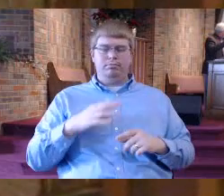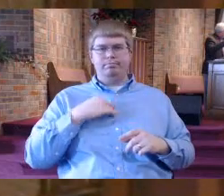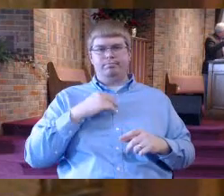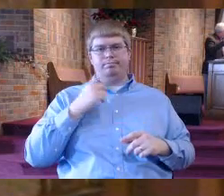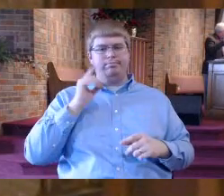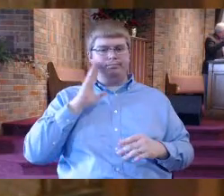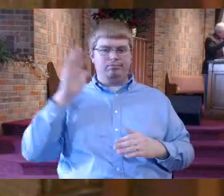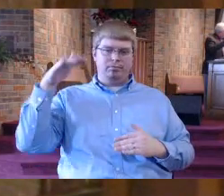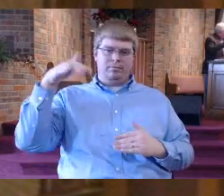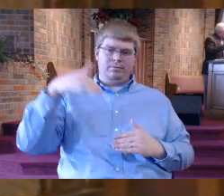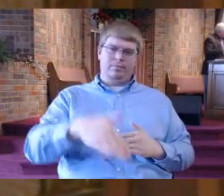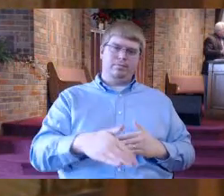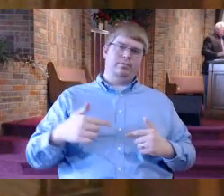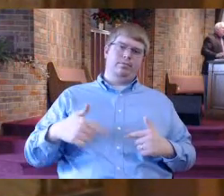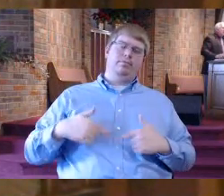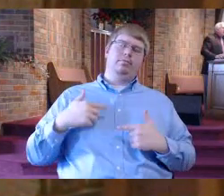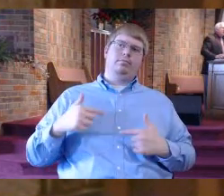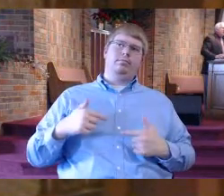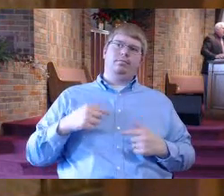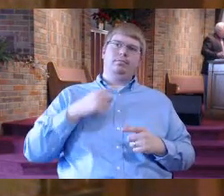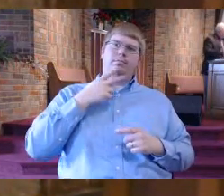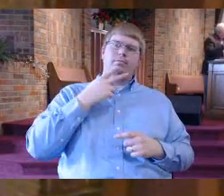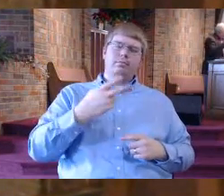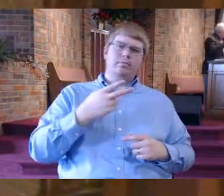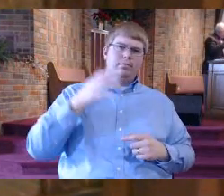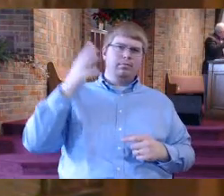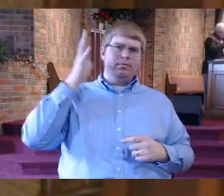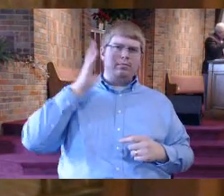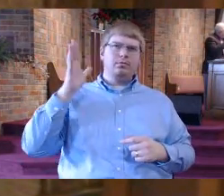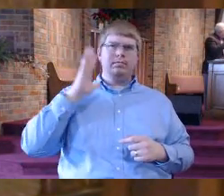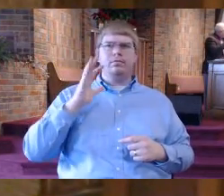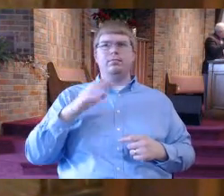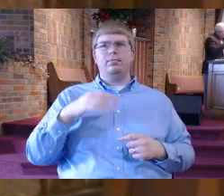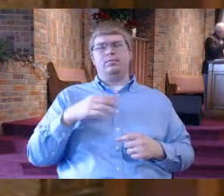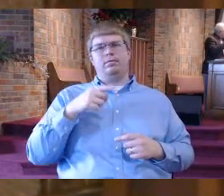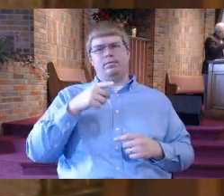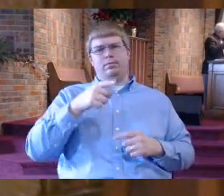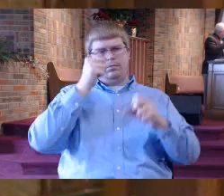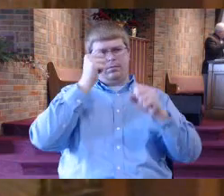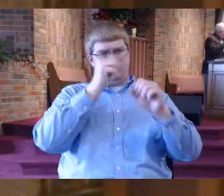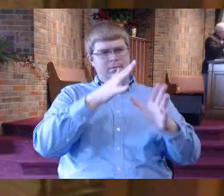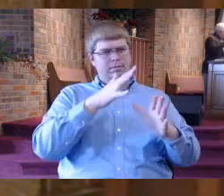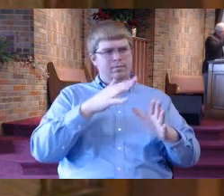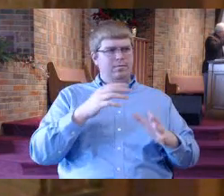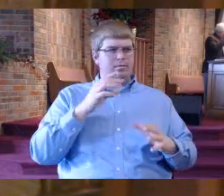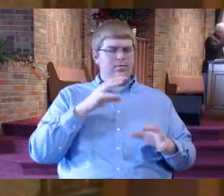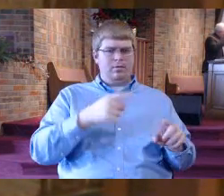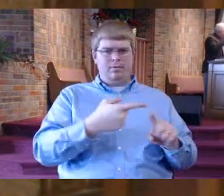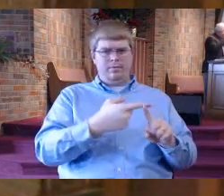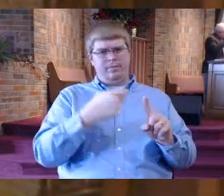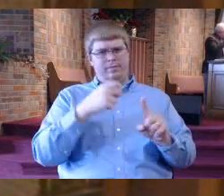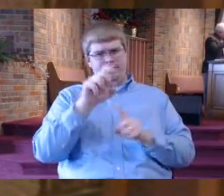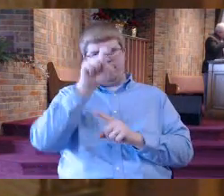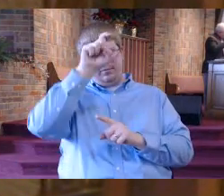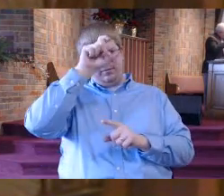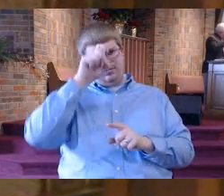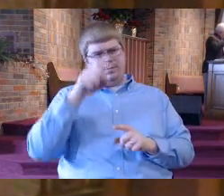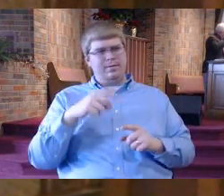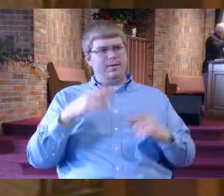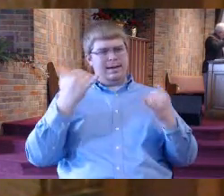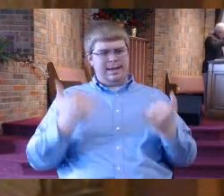fathers came out of the land of Egypt, until this day, I have even sent to